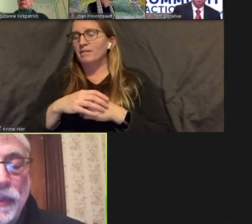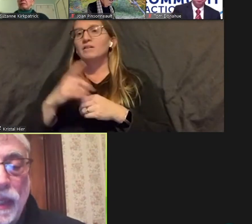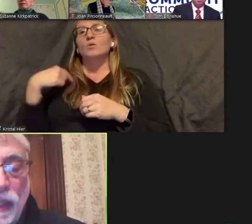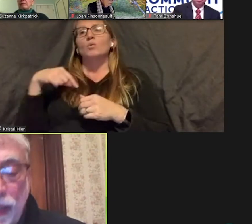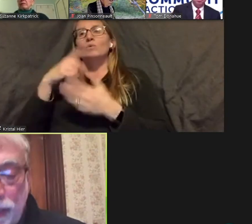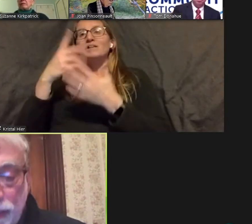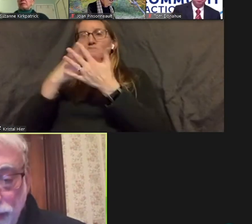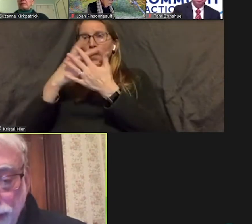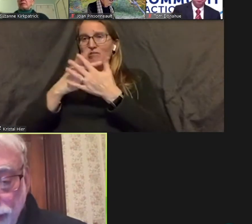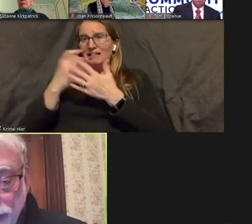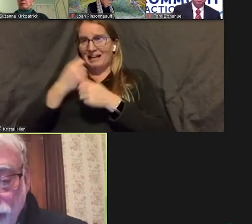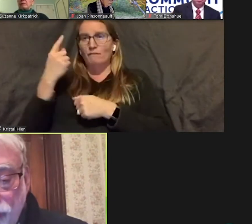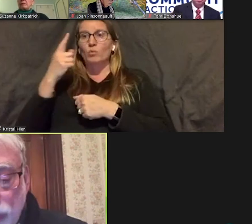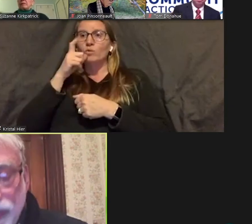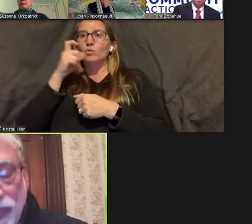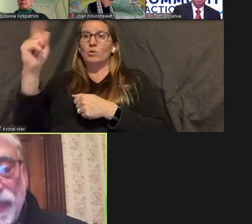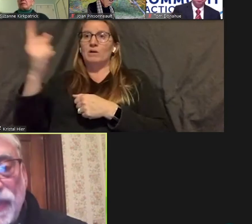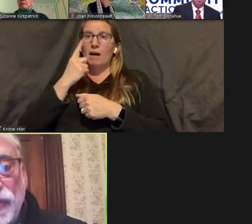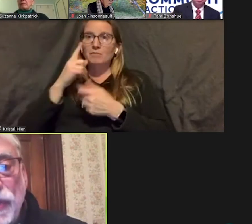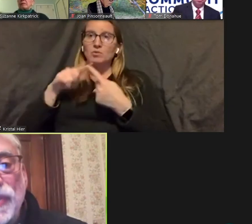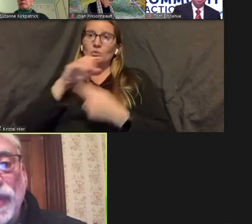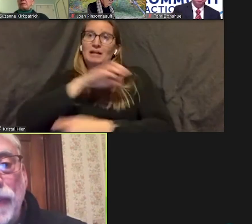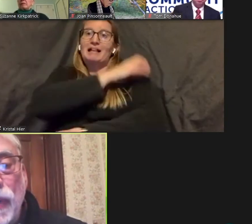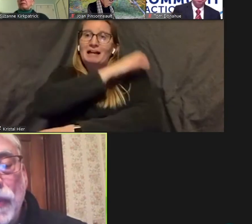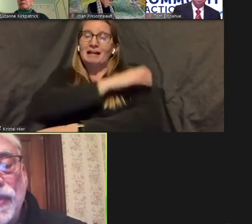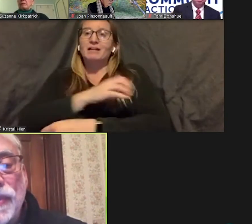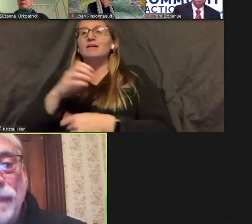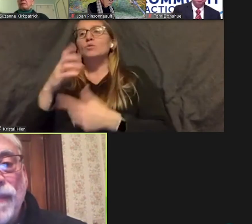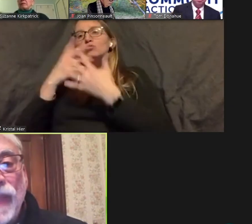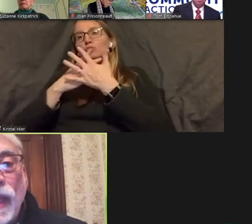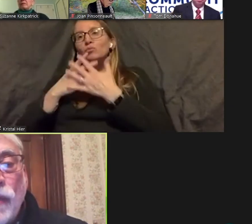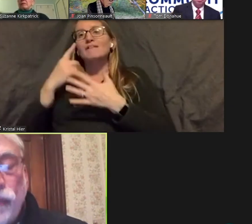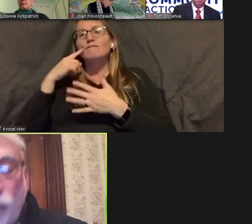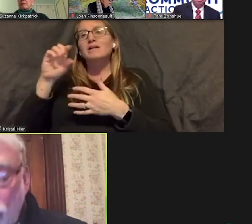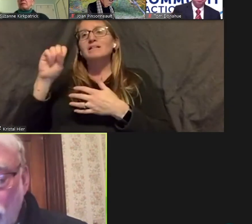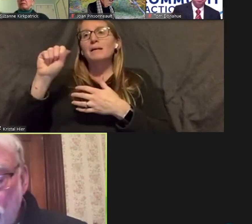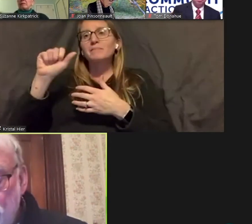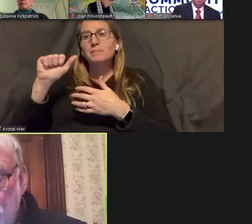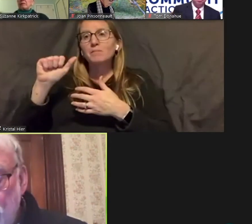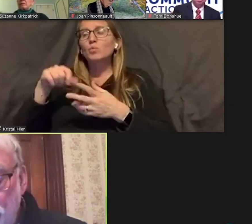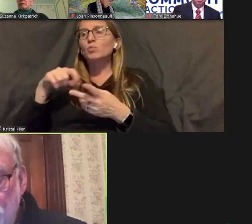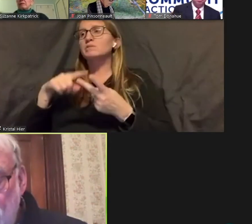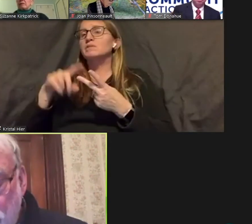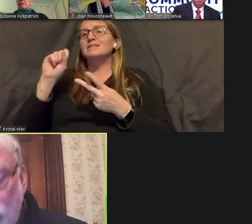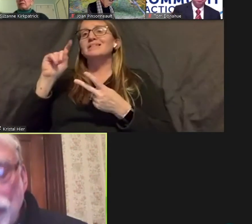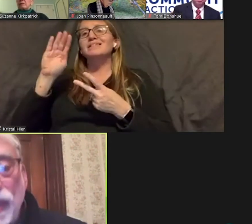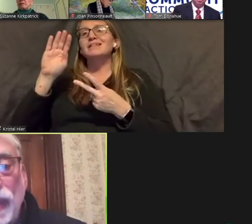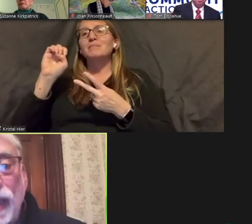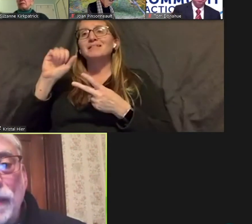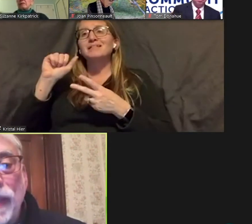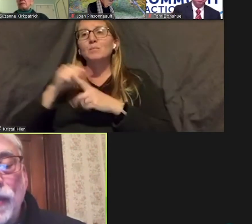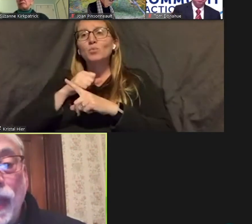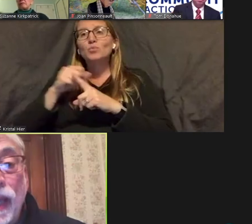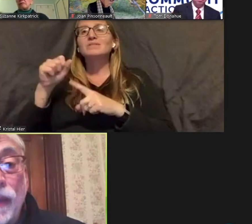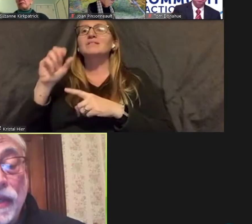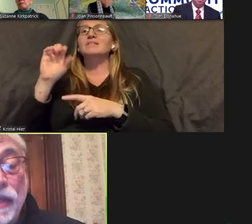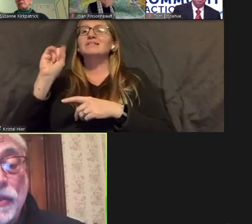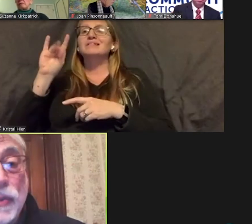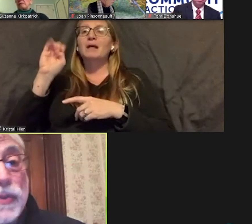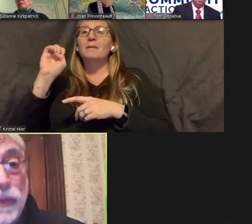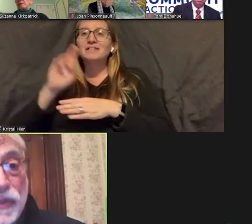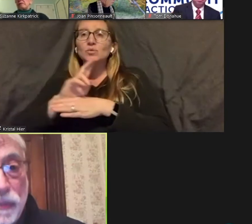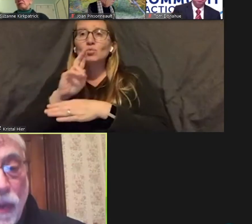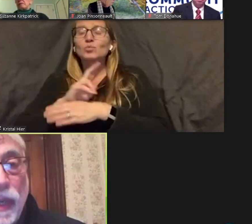comes through the clinic for substance use and abuse, for depression and other mental